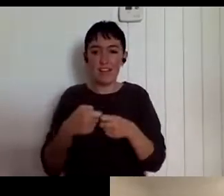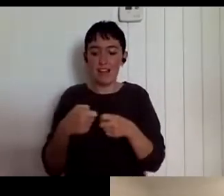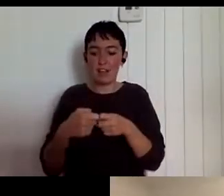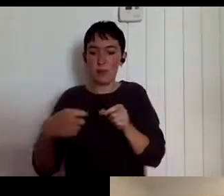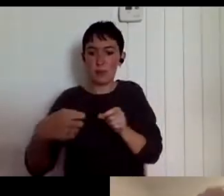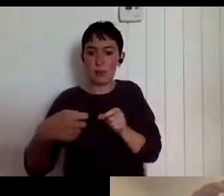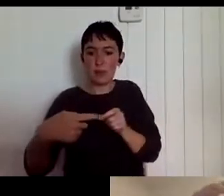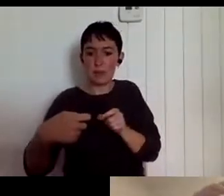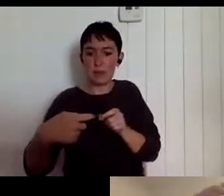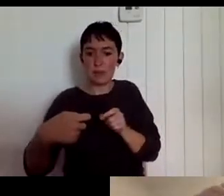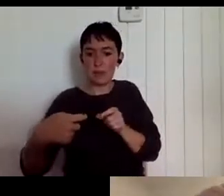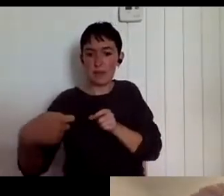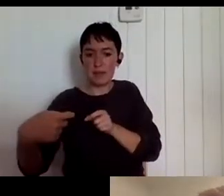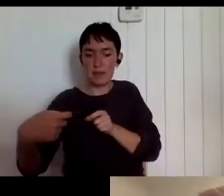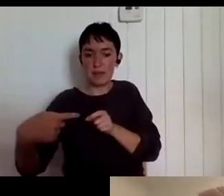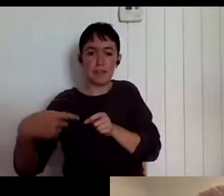of the battery and